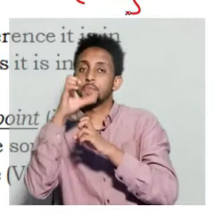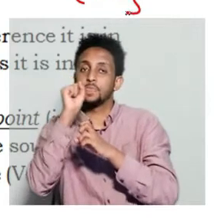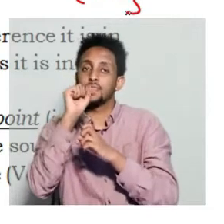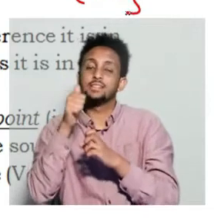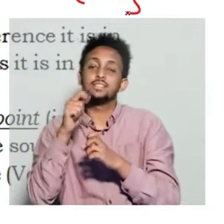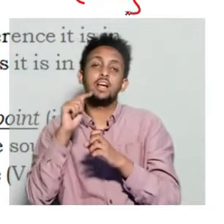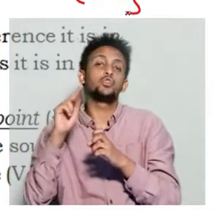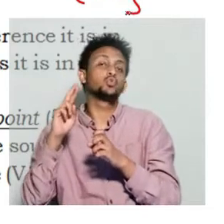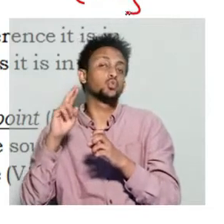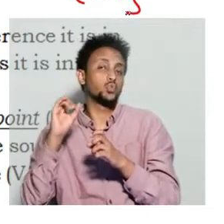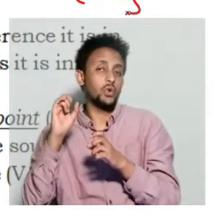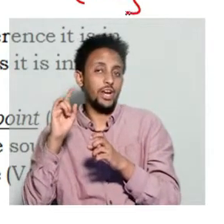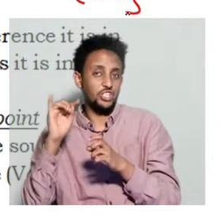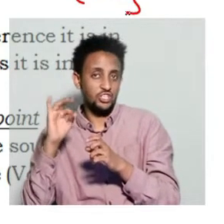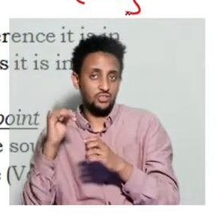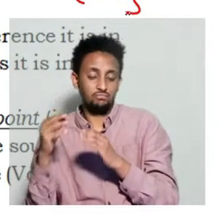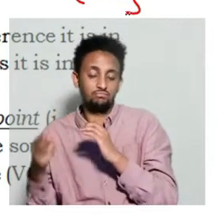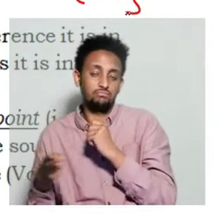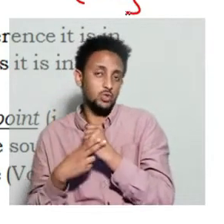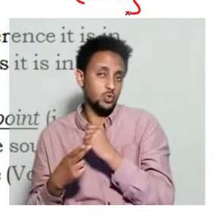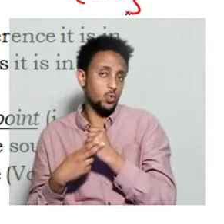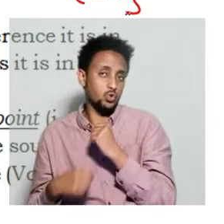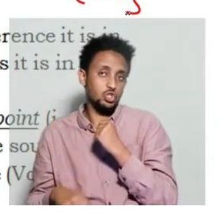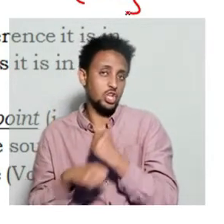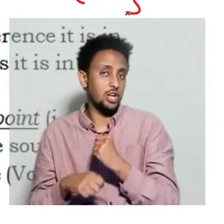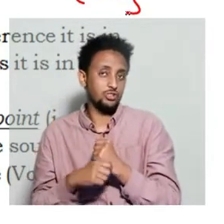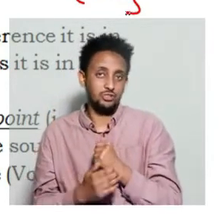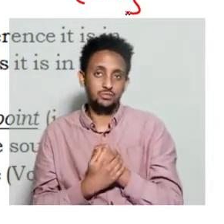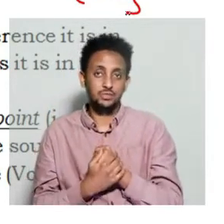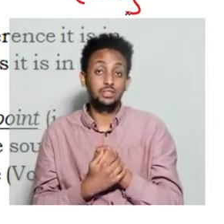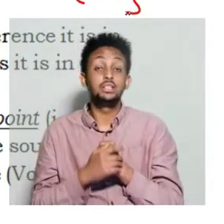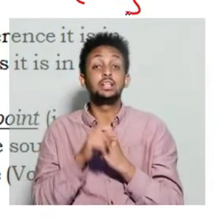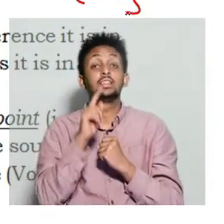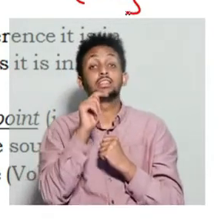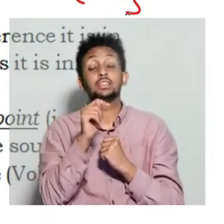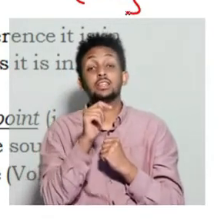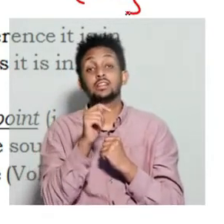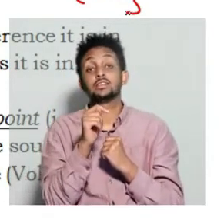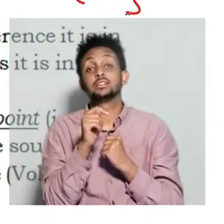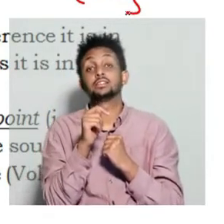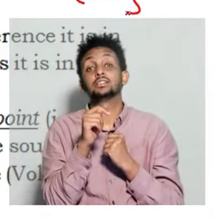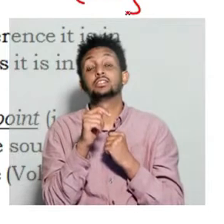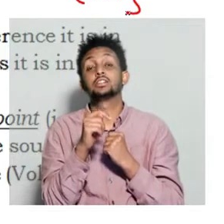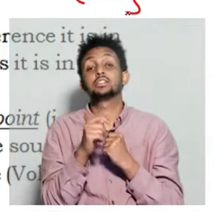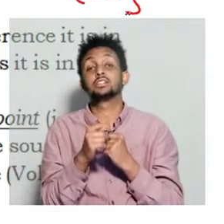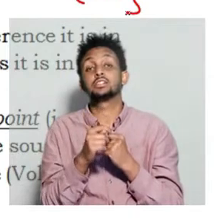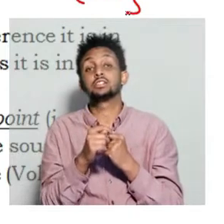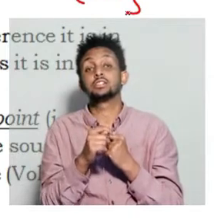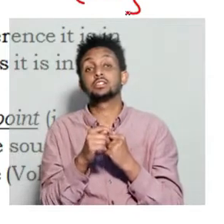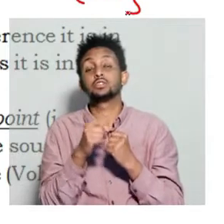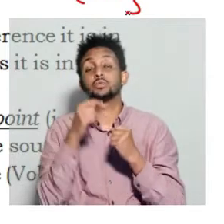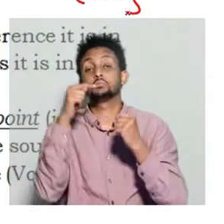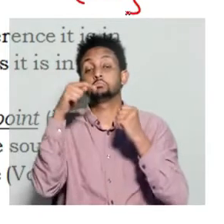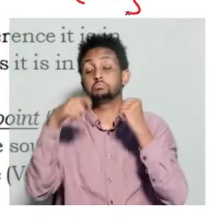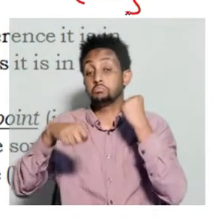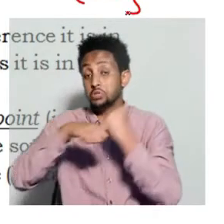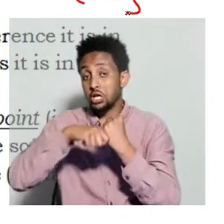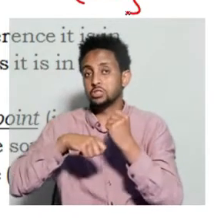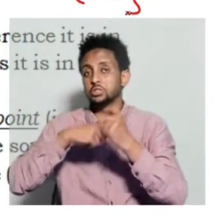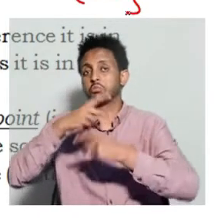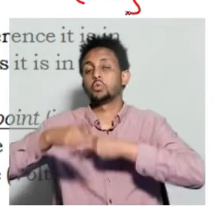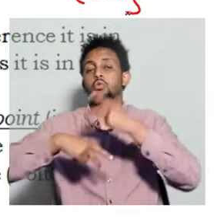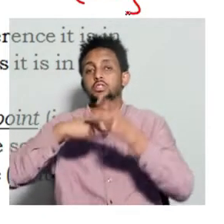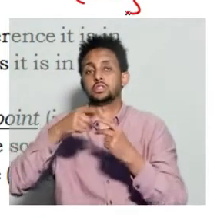point, the point where storing charge stops. So till it reaches to the saturation point, charging